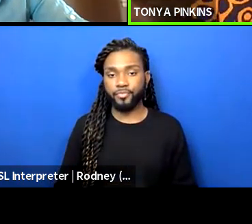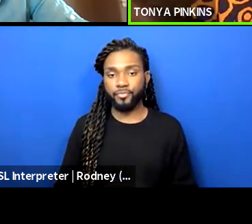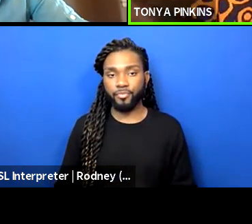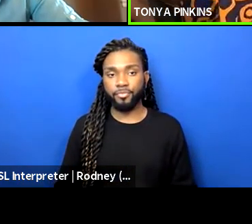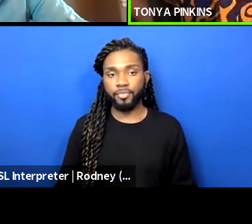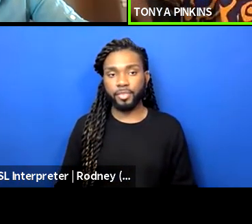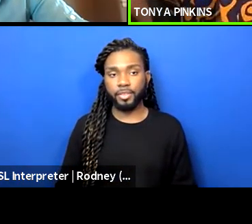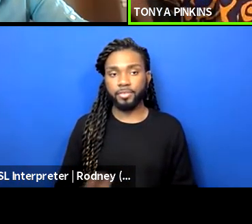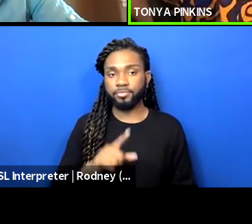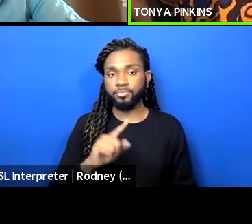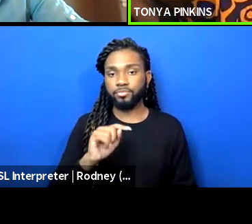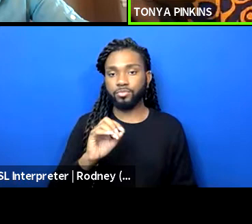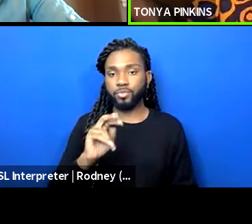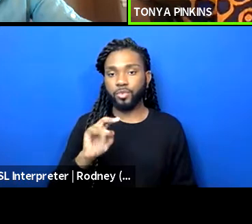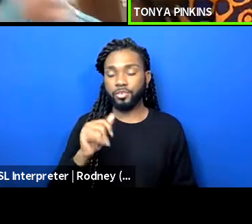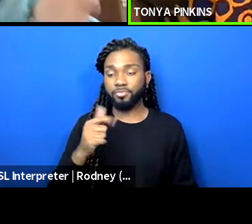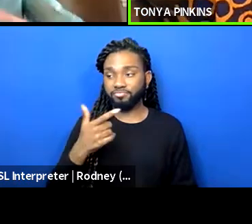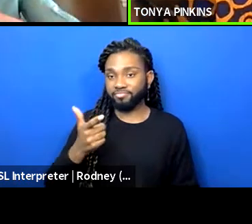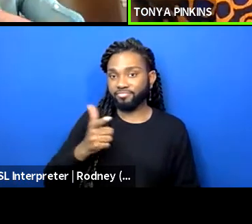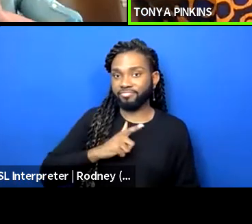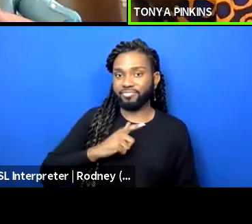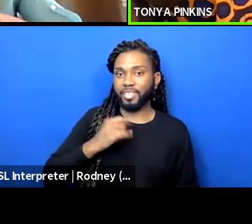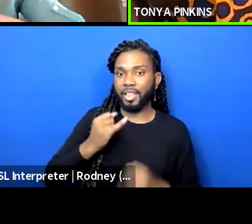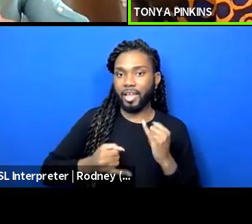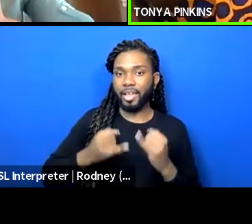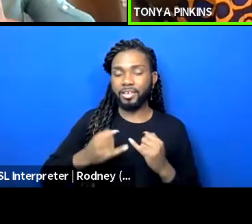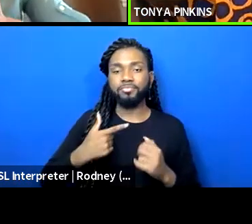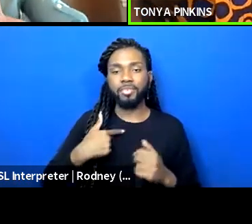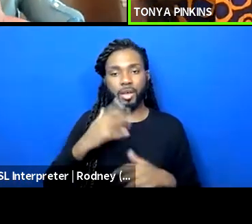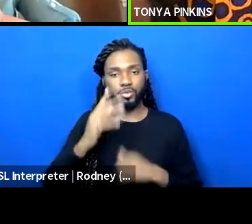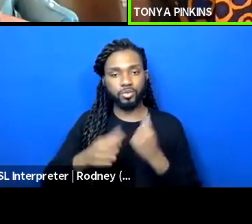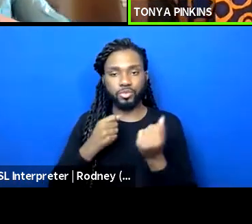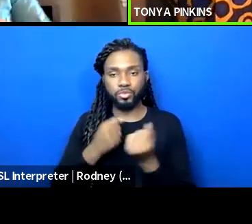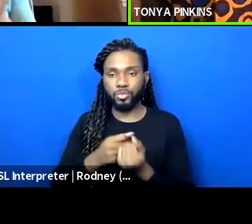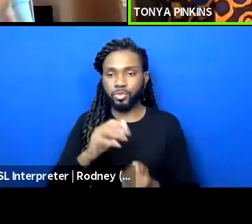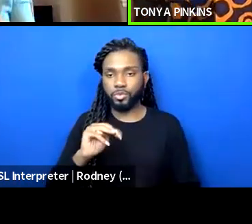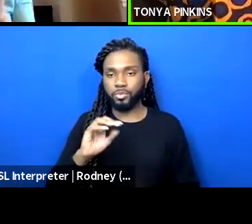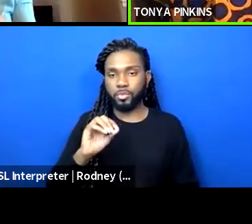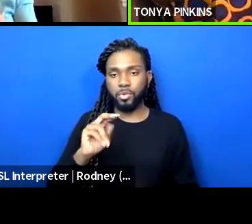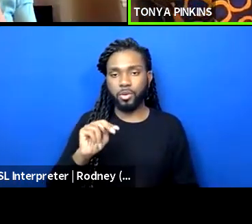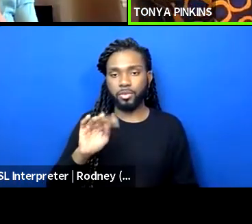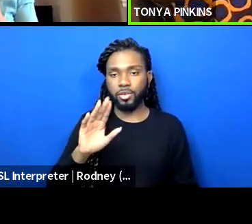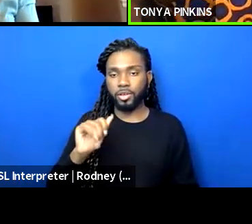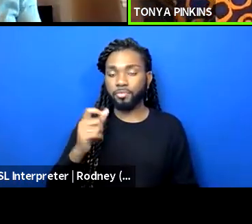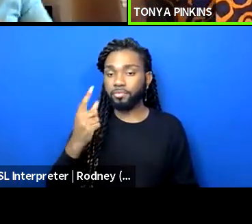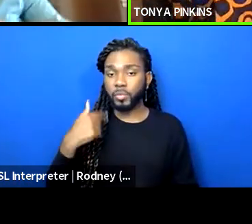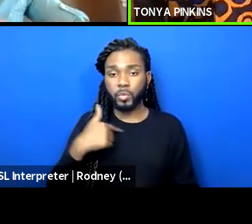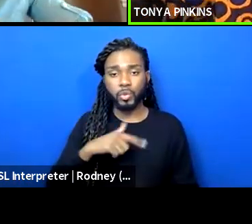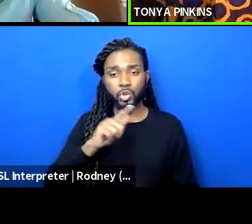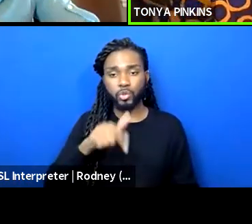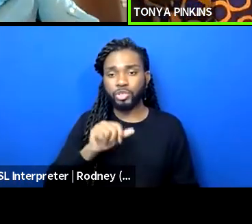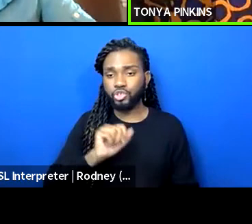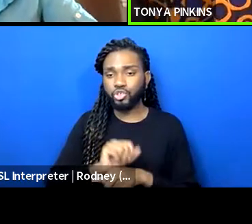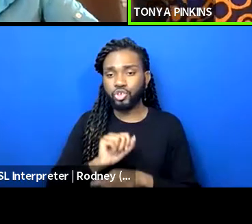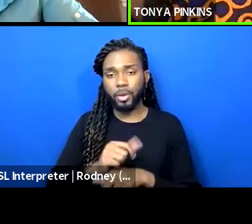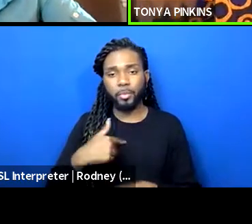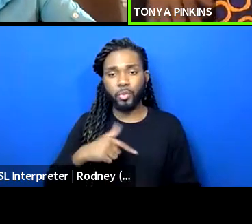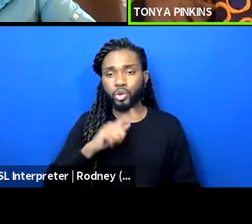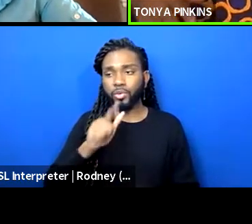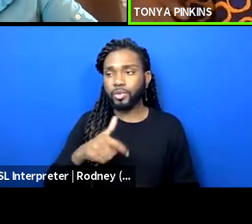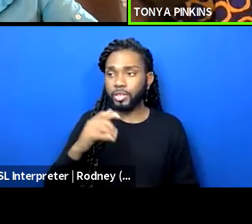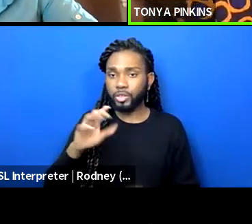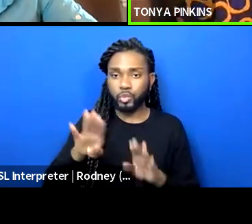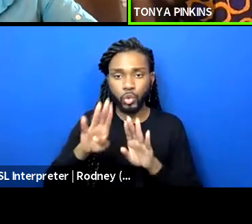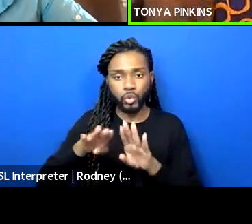And I get to go last, and I'm gonna support Monica. We don't need jobs. We don't need doors opened. We just